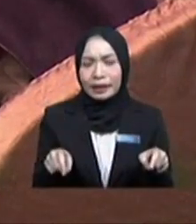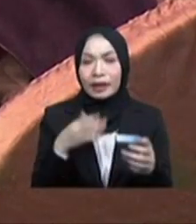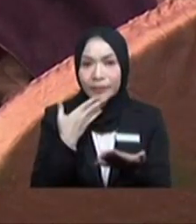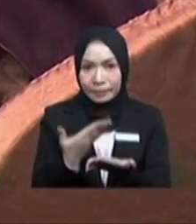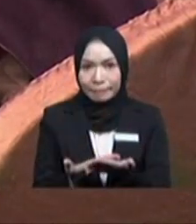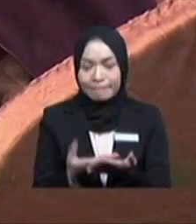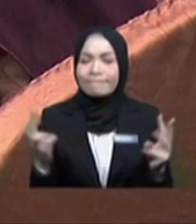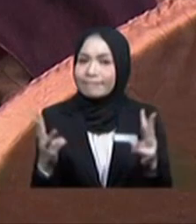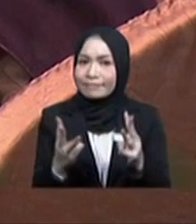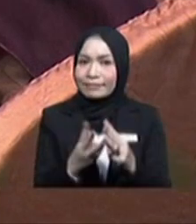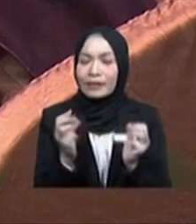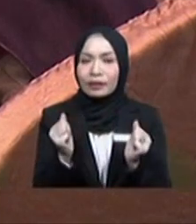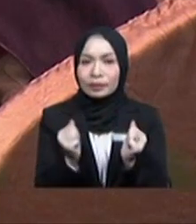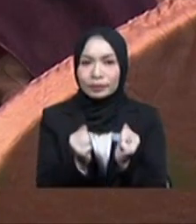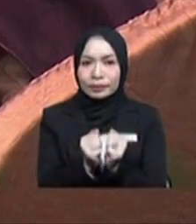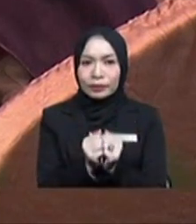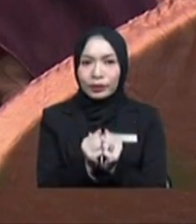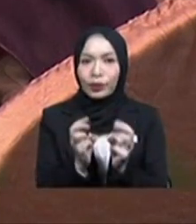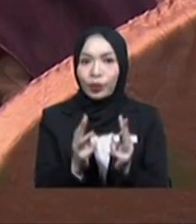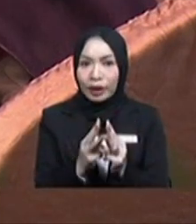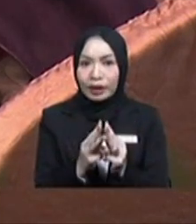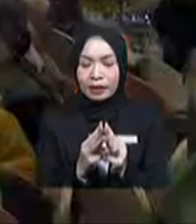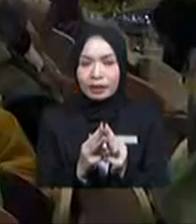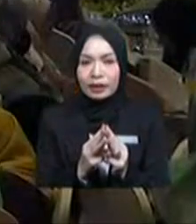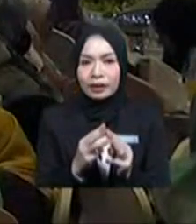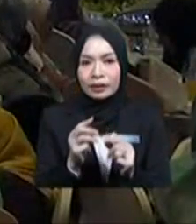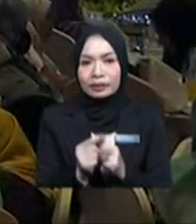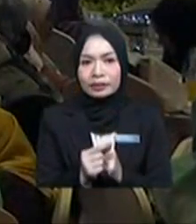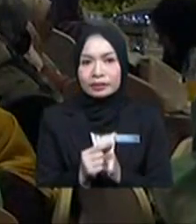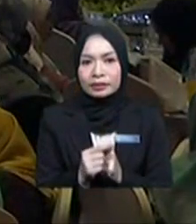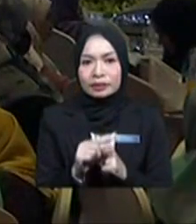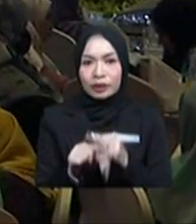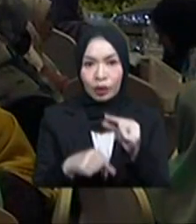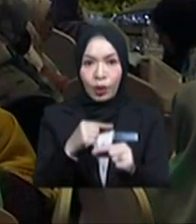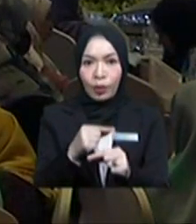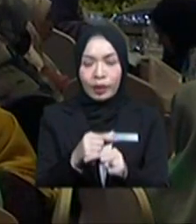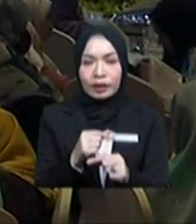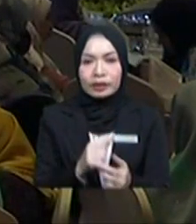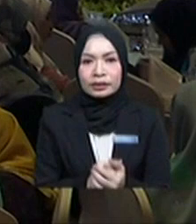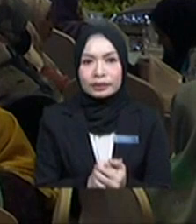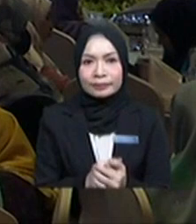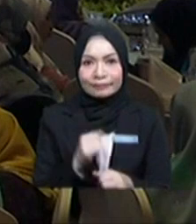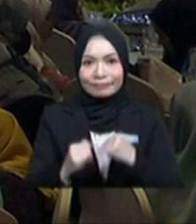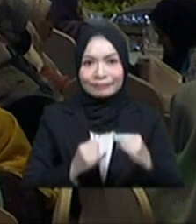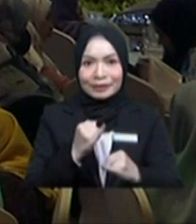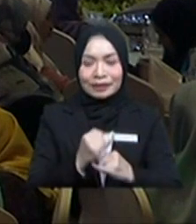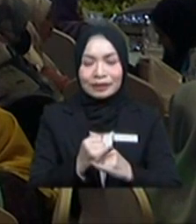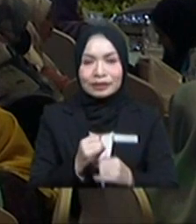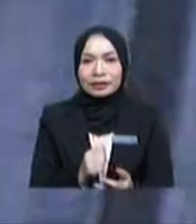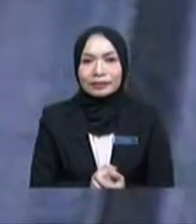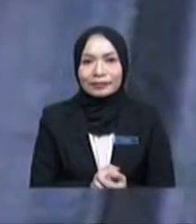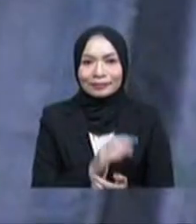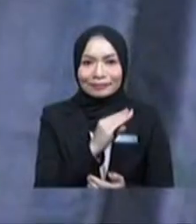global educational advancements. The transformation of education needs the commitment